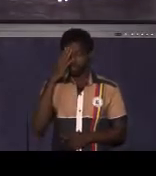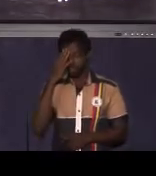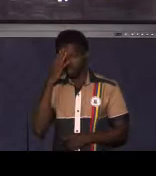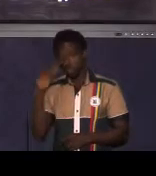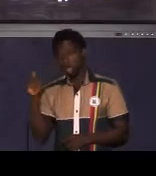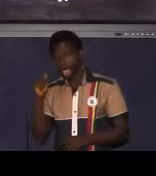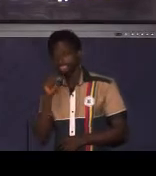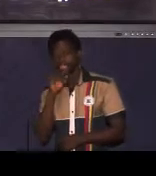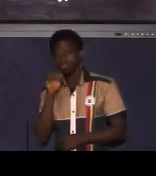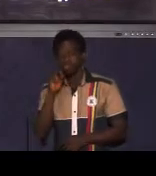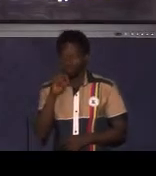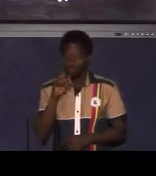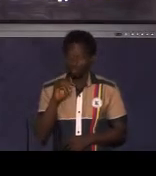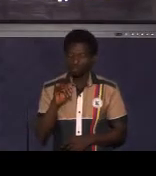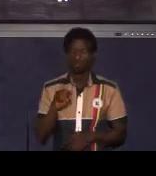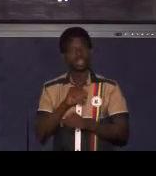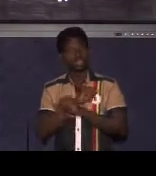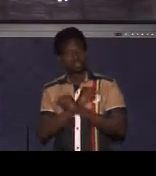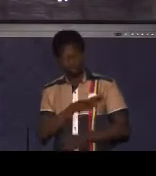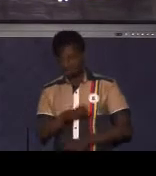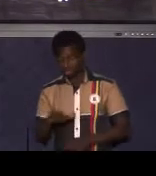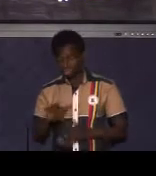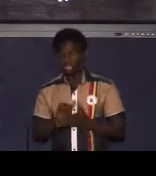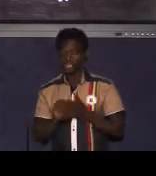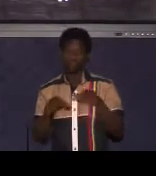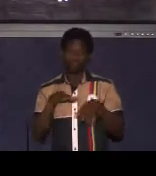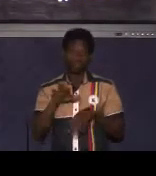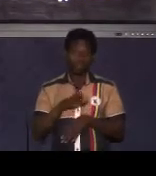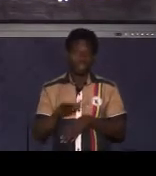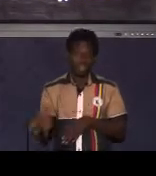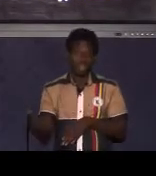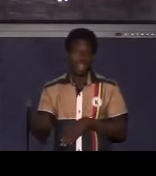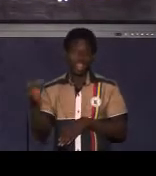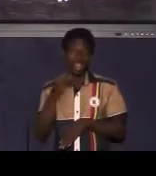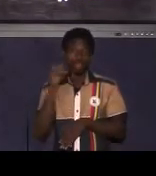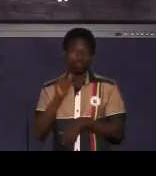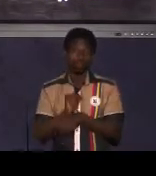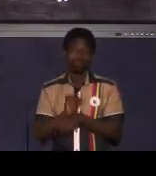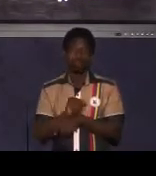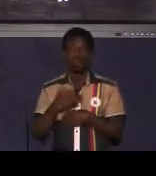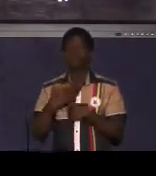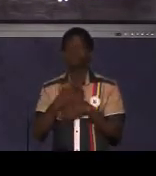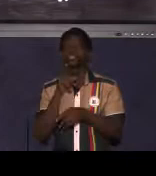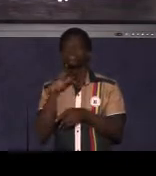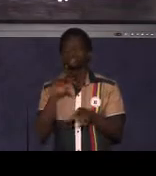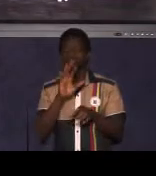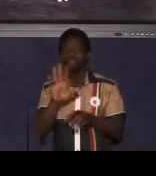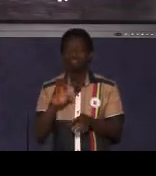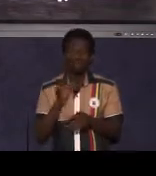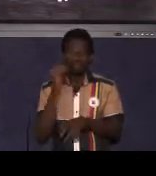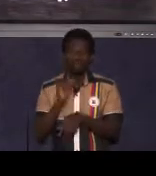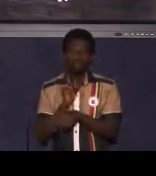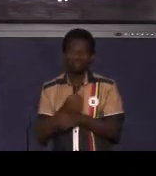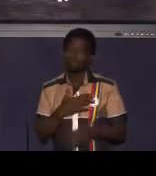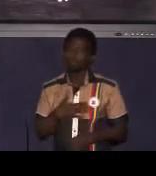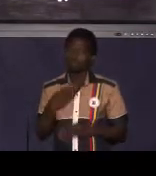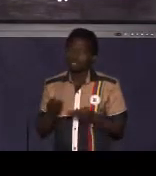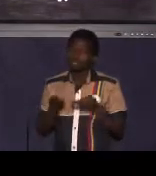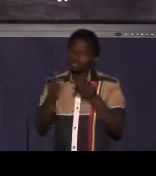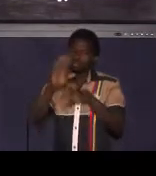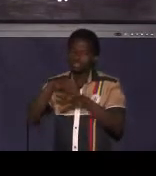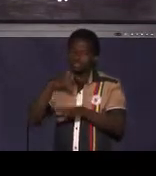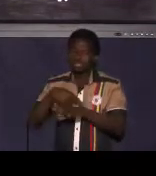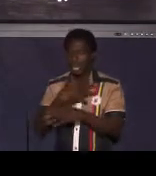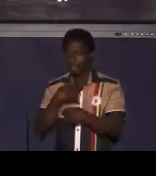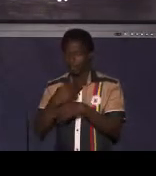You know Auntie Fumi loves children who do their homework. So please, make sure you do your homework, submit on